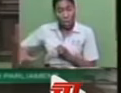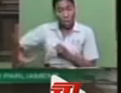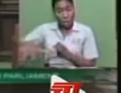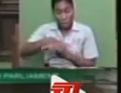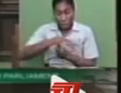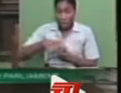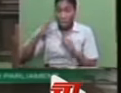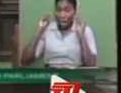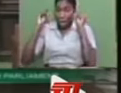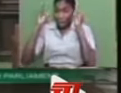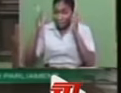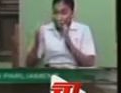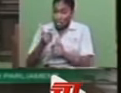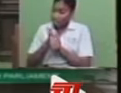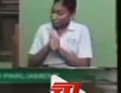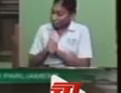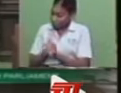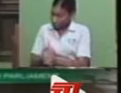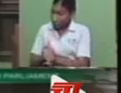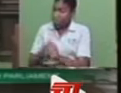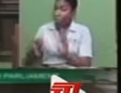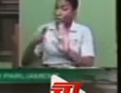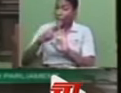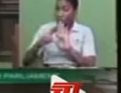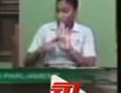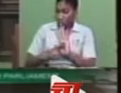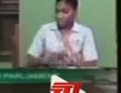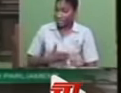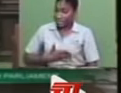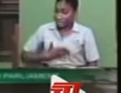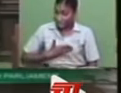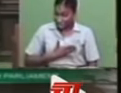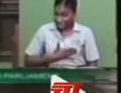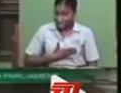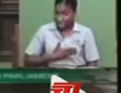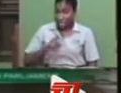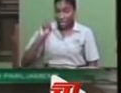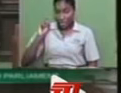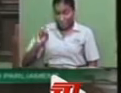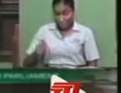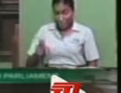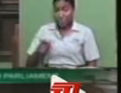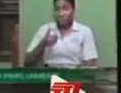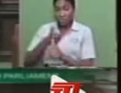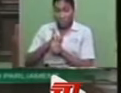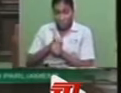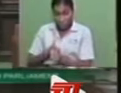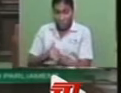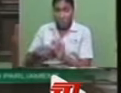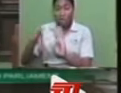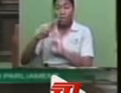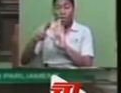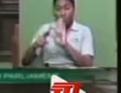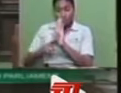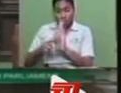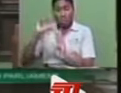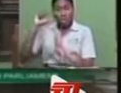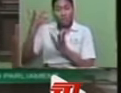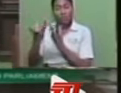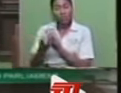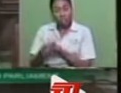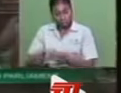we have certain constraints, and therefore your compliance will assist us in smoothly proceeding. Member for